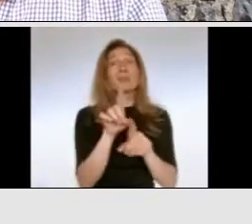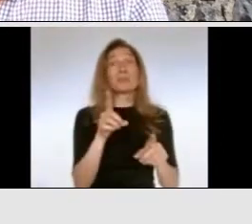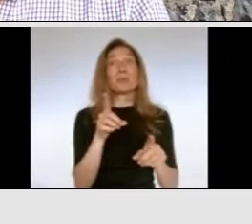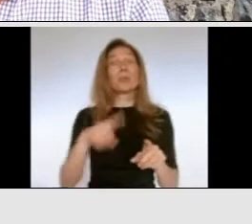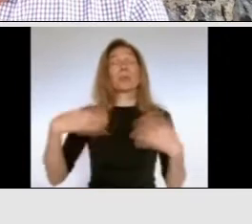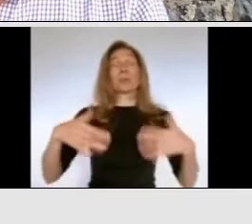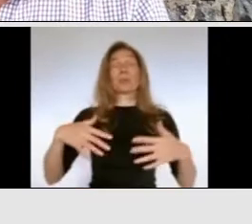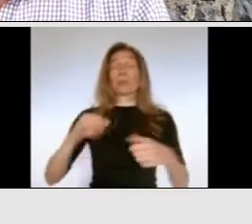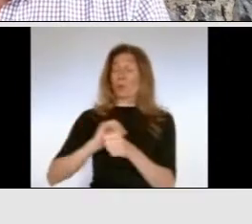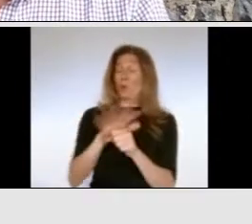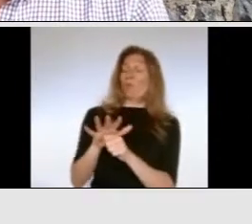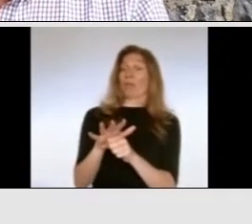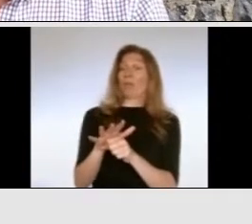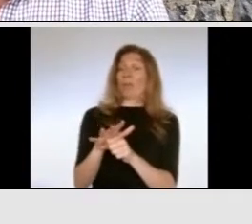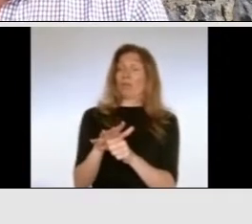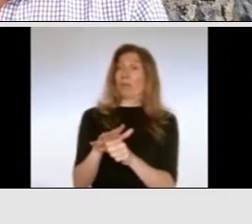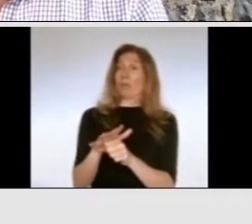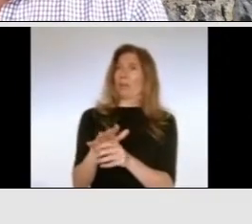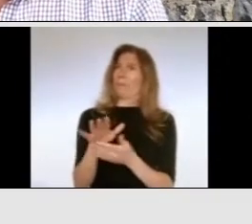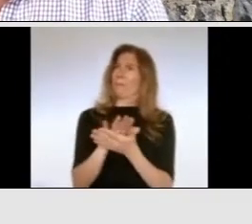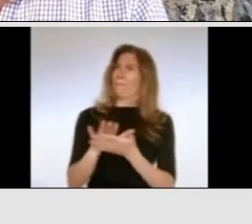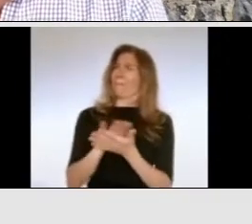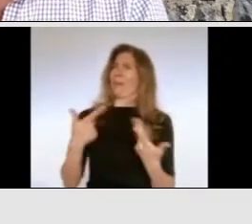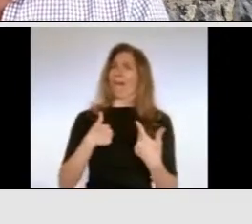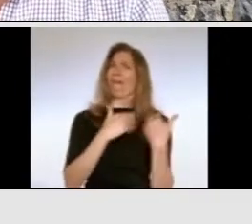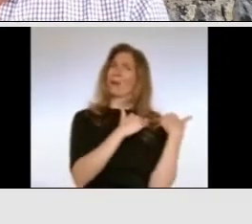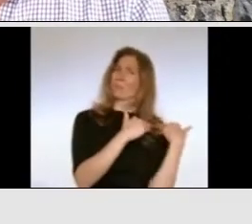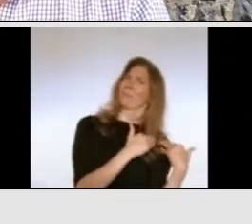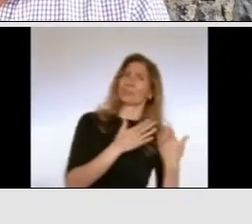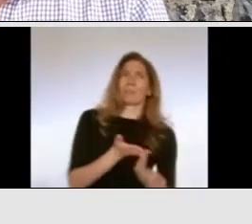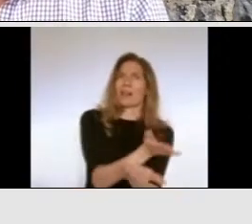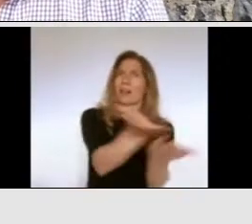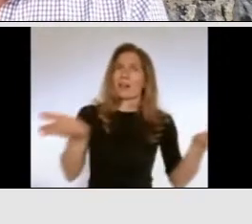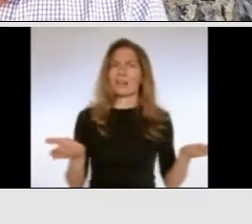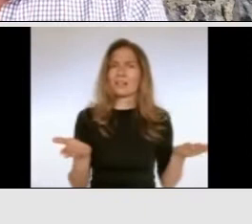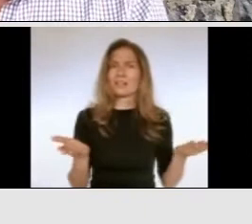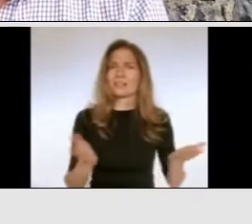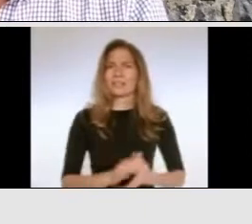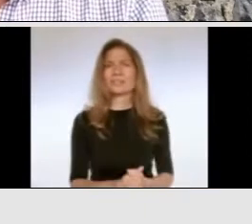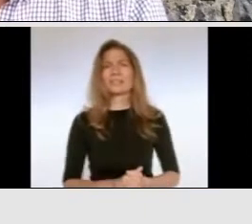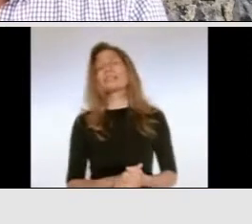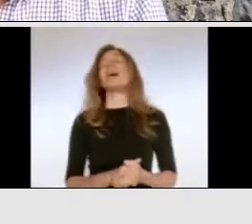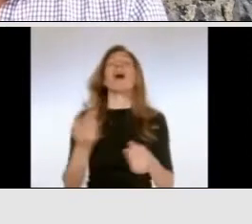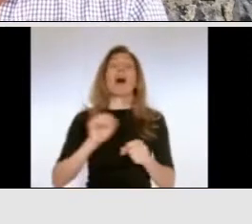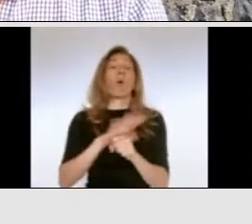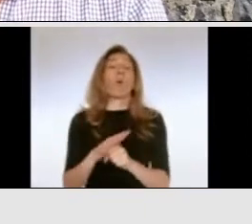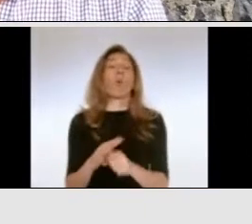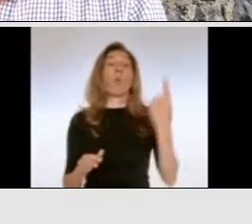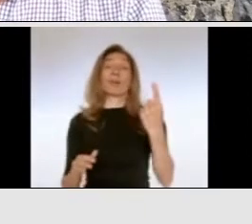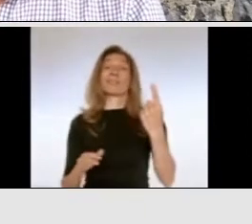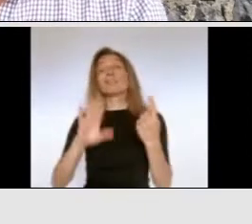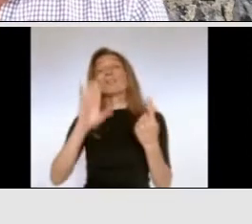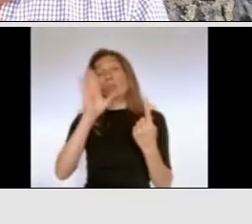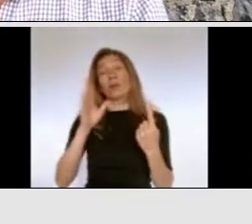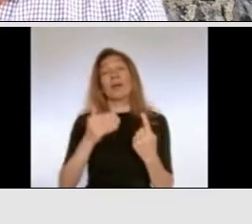COVID will, of course, in time pass. There may be other viral epidemics, but